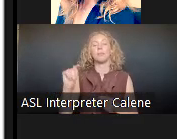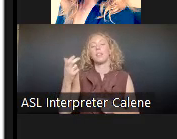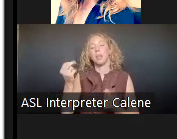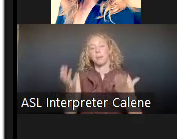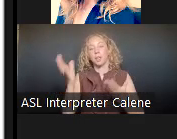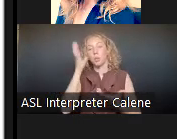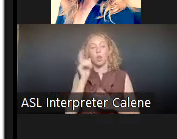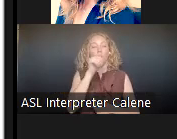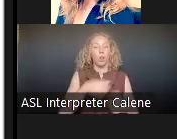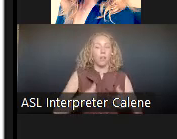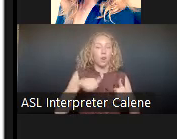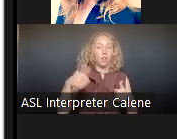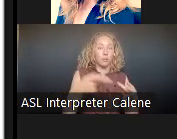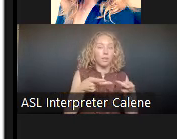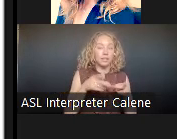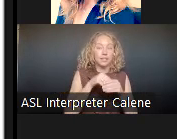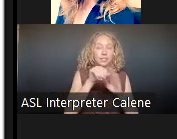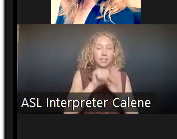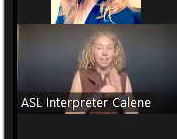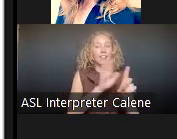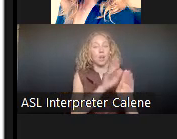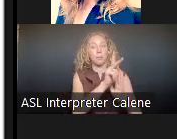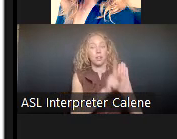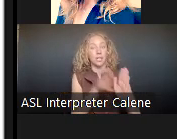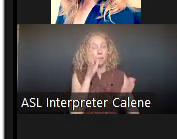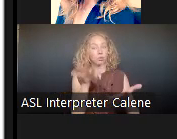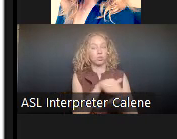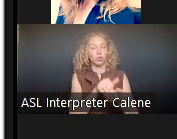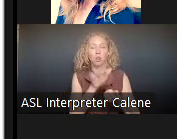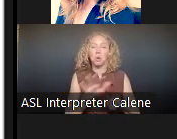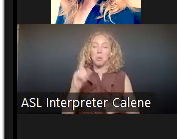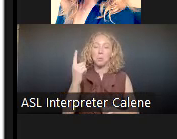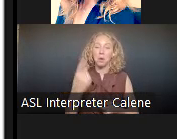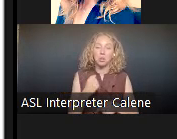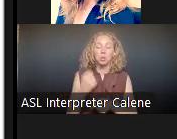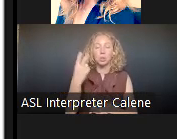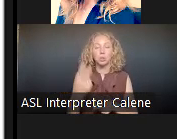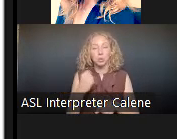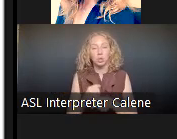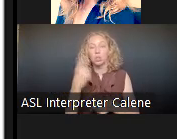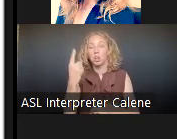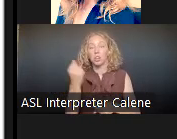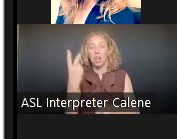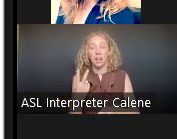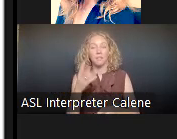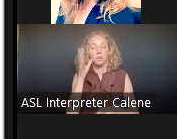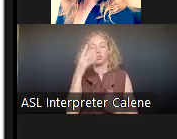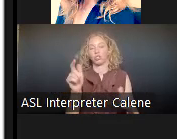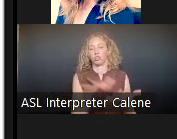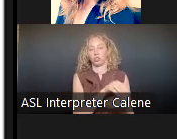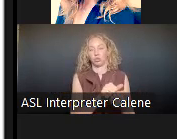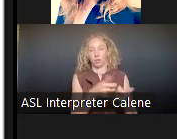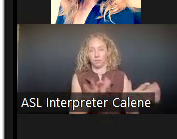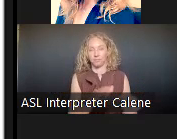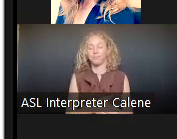else in the state and they may have had a policy where they were destroying kits within a year, 2 years, a year and a half, whatever it may be.